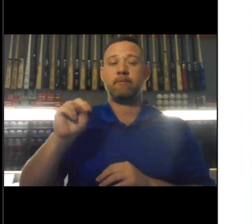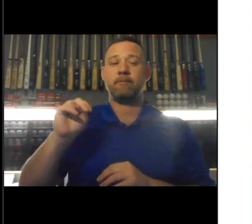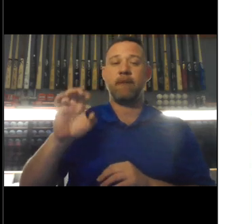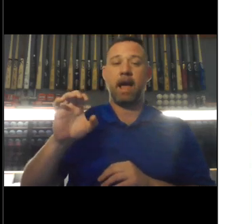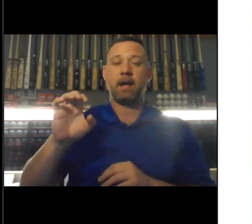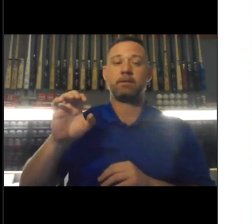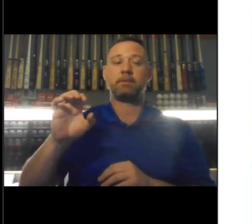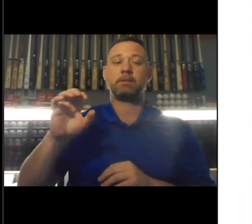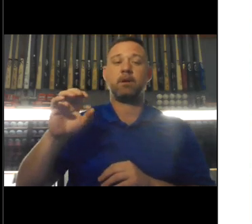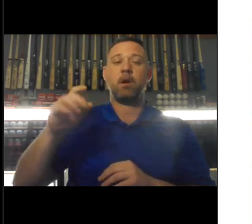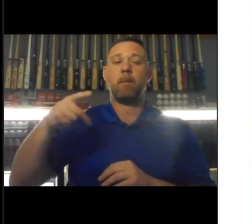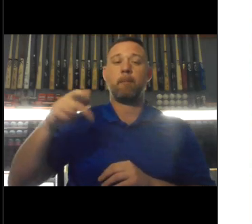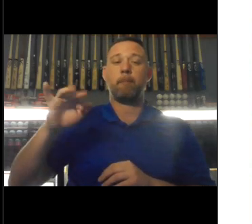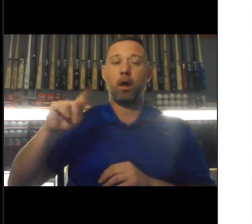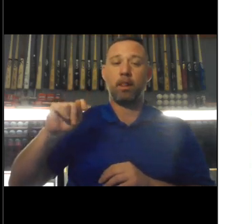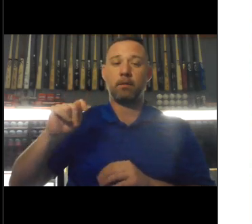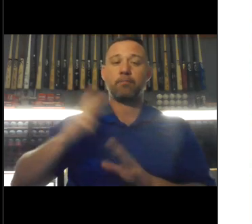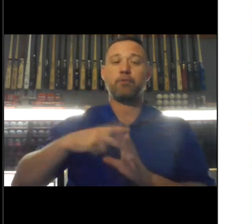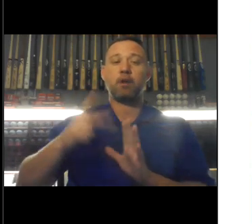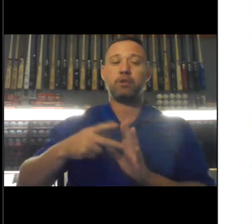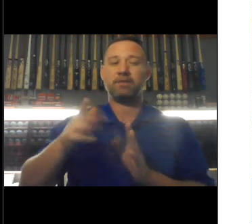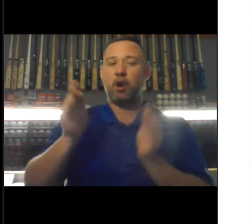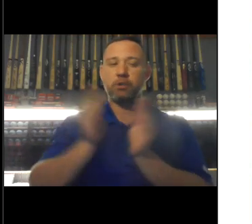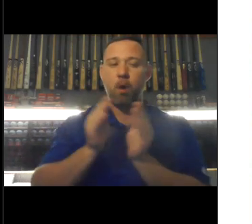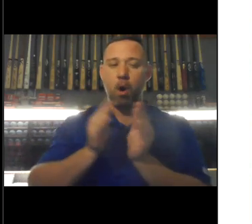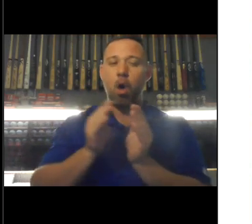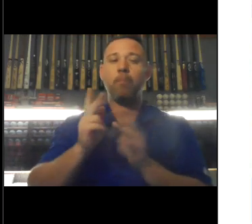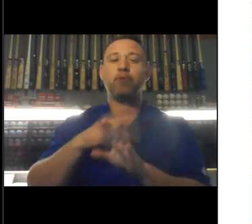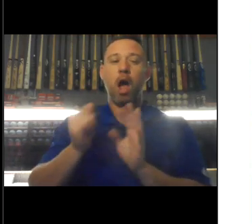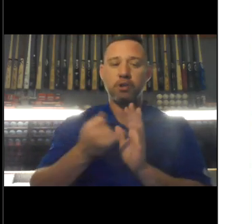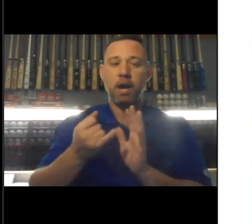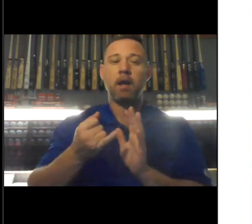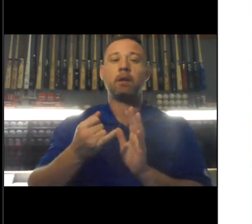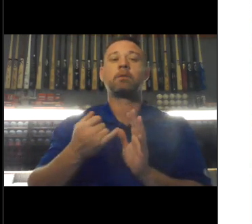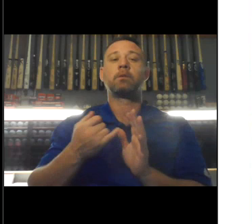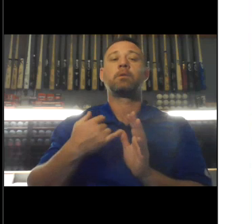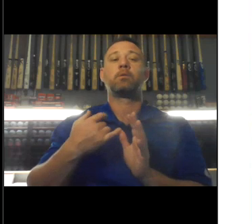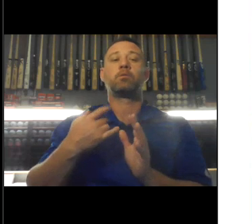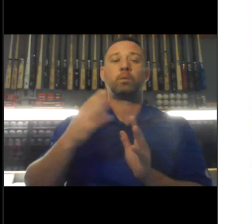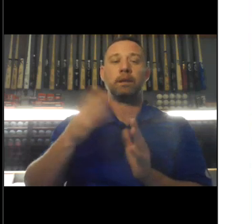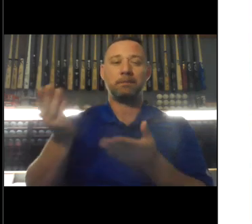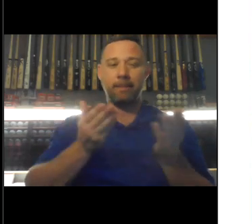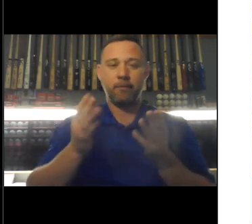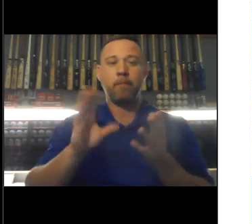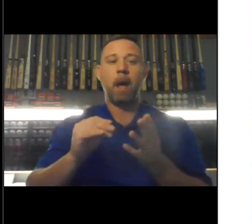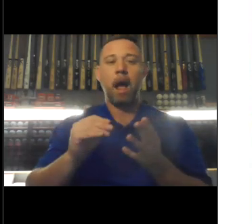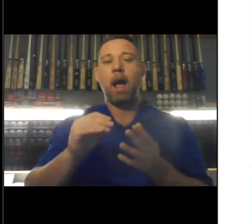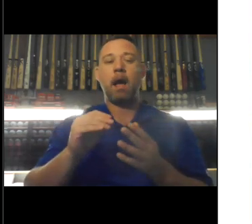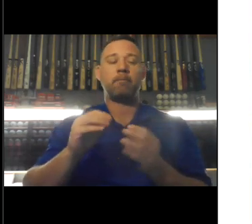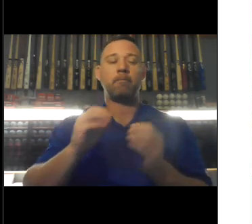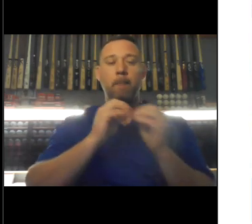small project that we're doing with an innovative contracting method, which is basically delivered by what we call maintenance work order.